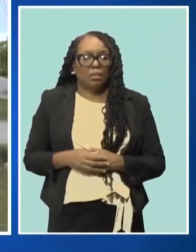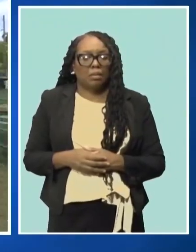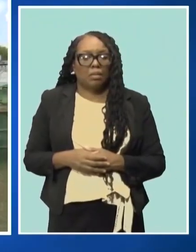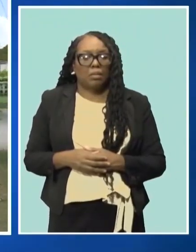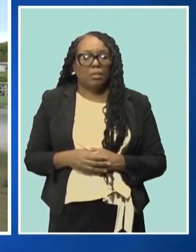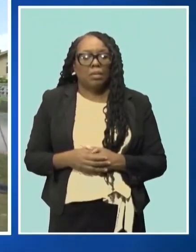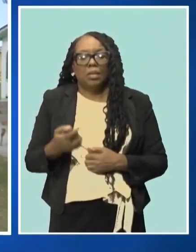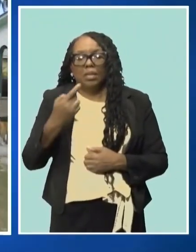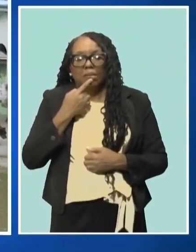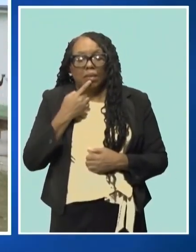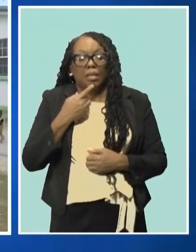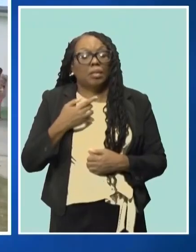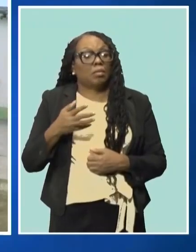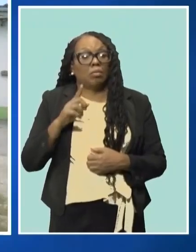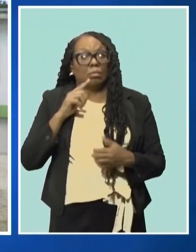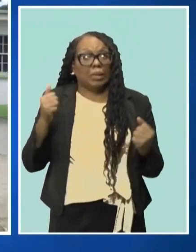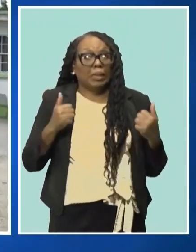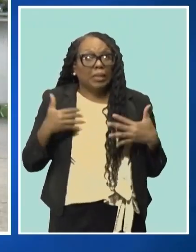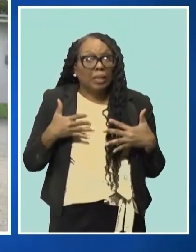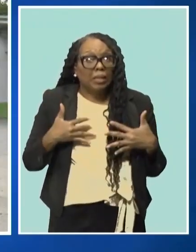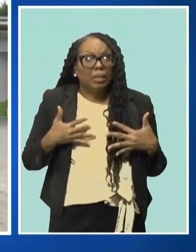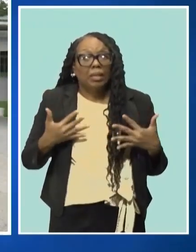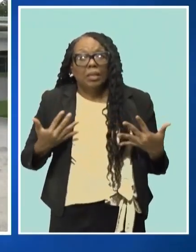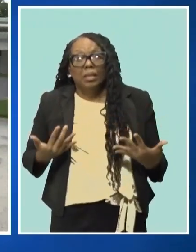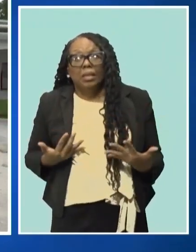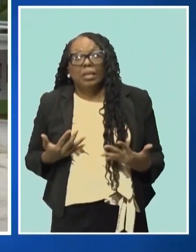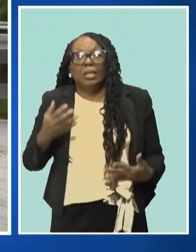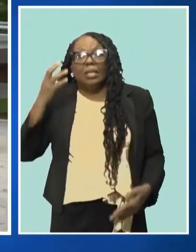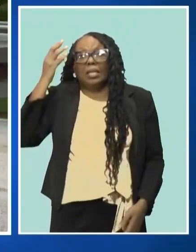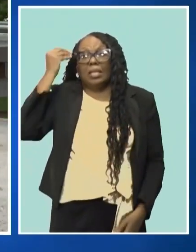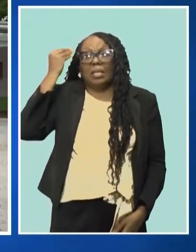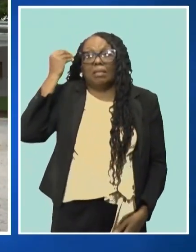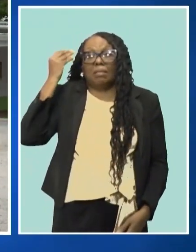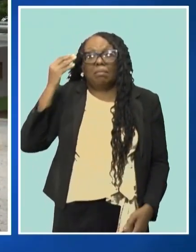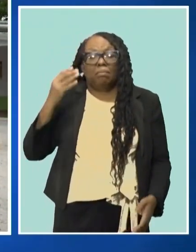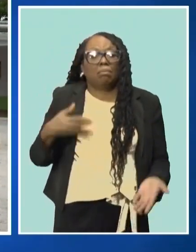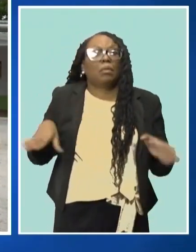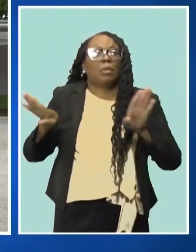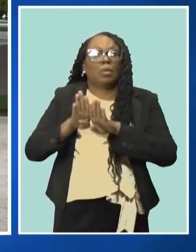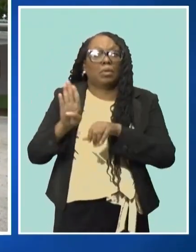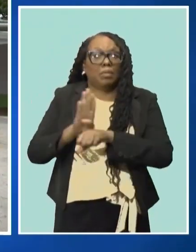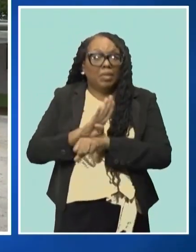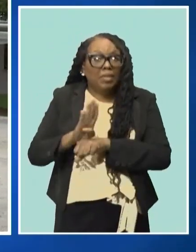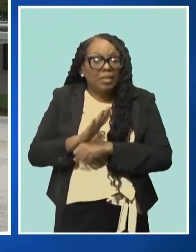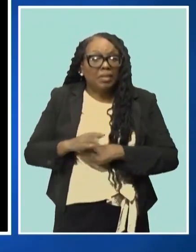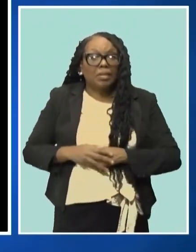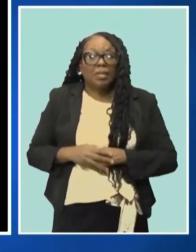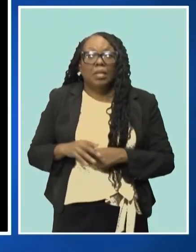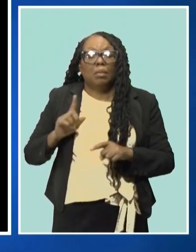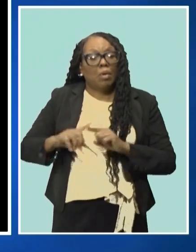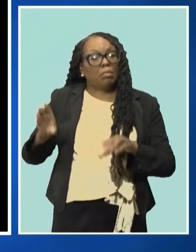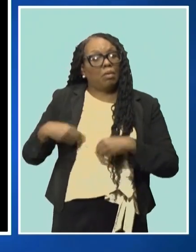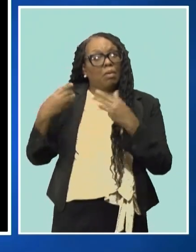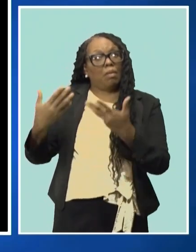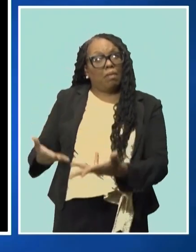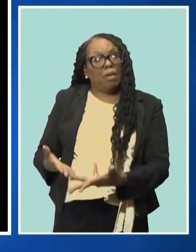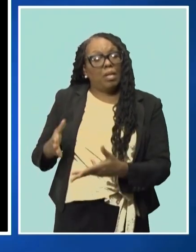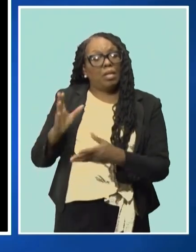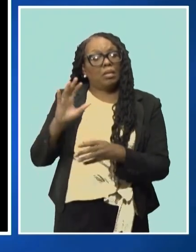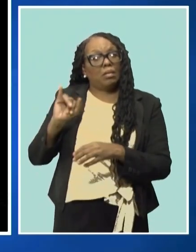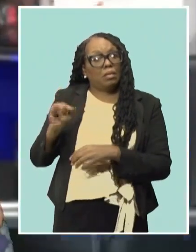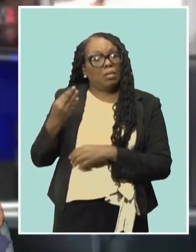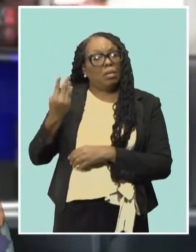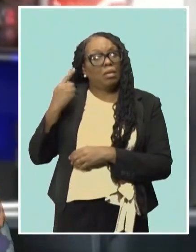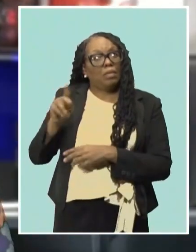She admits they were all scared, and initially she was thinking of closing things down. But given that she provides employment for others,